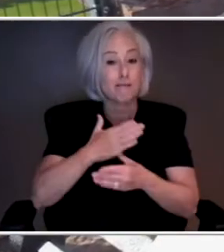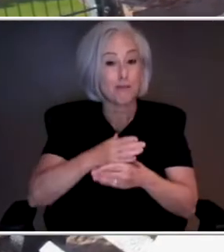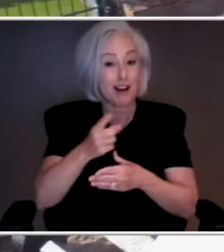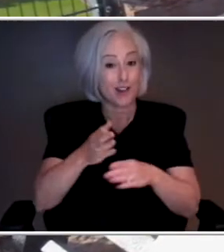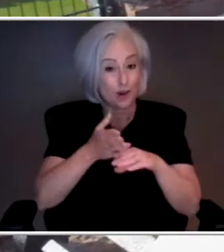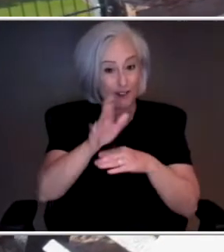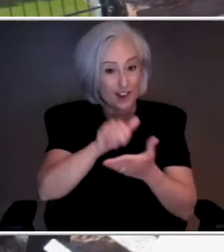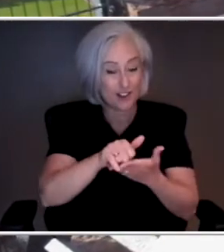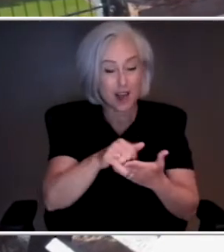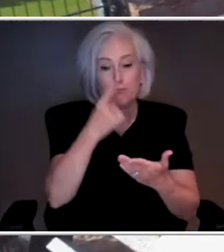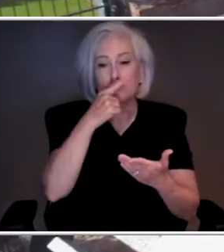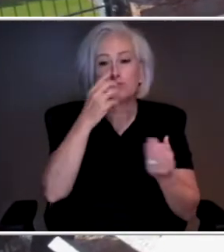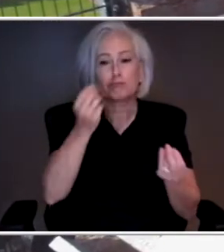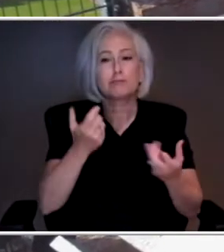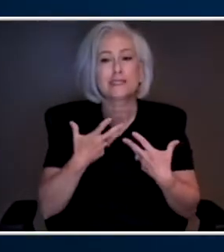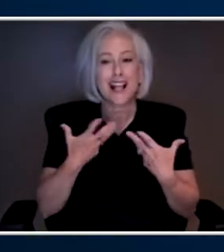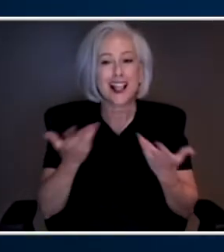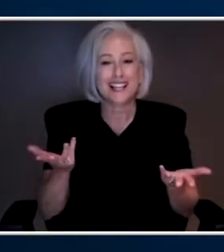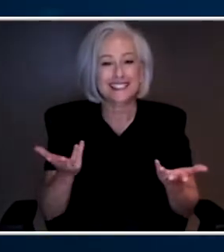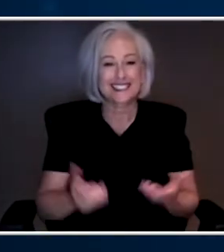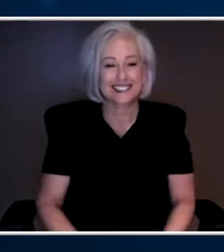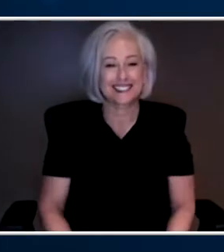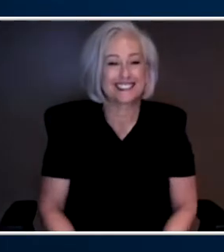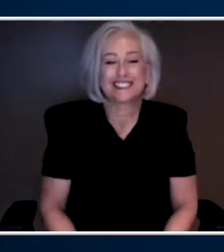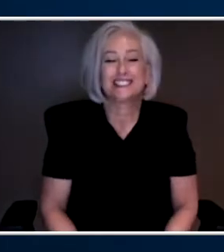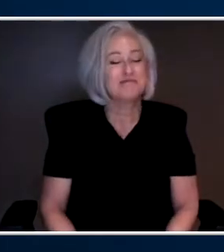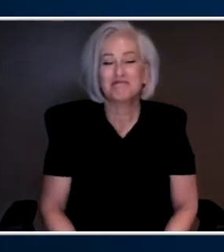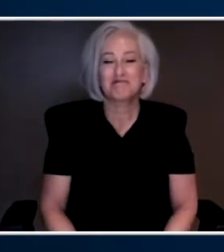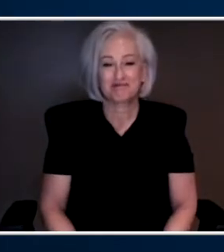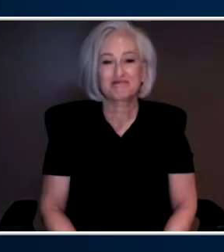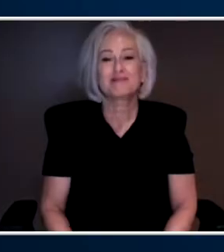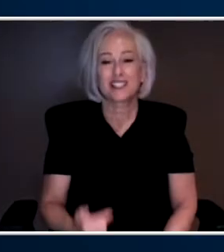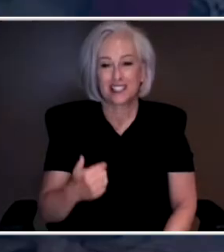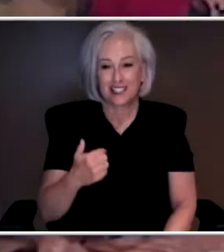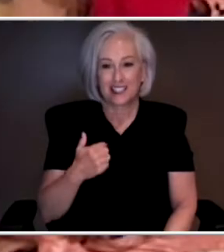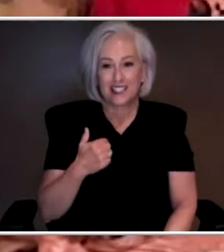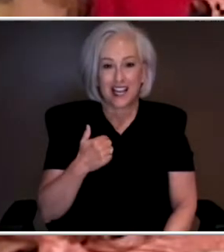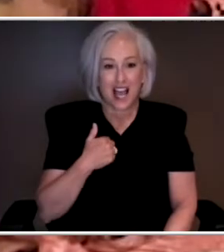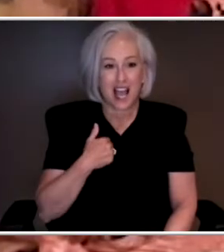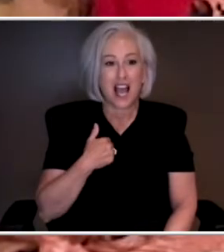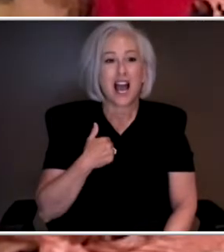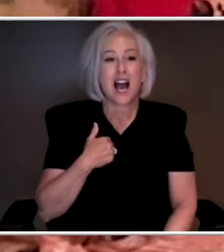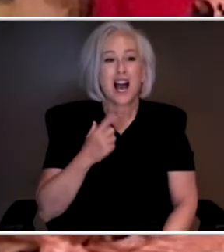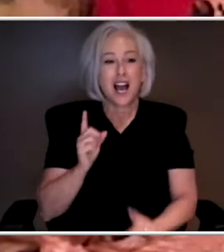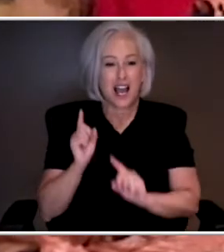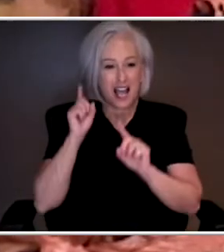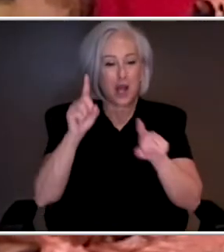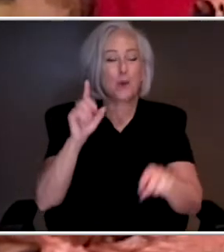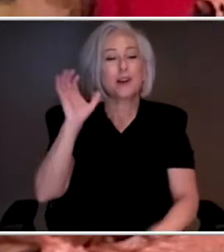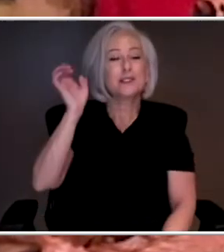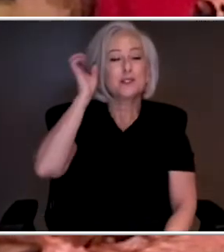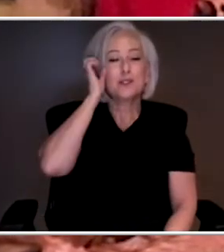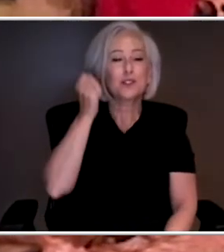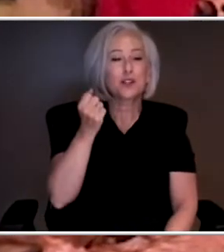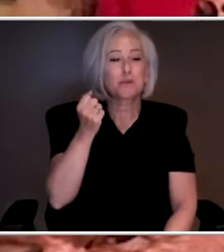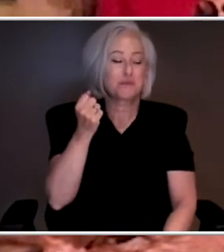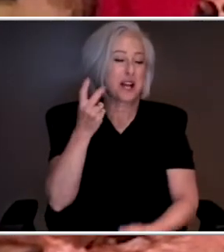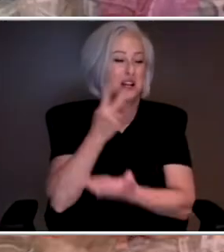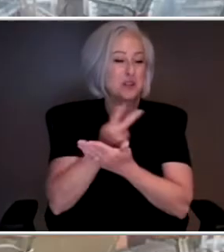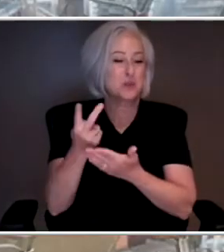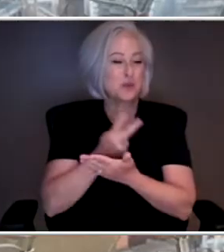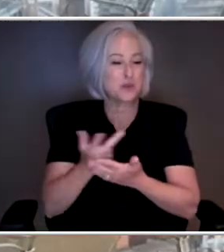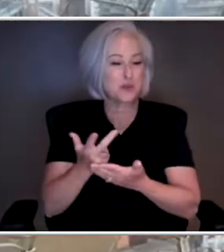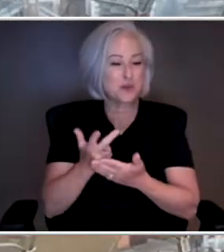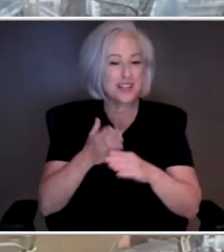what that was all like. No, I left for Europe a few weeks after the procedure and never gave it